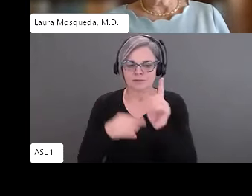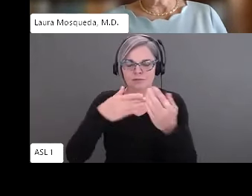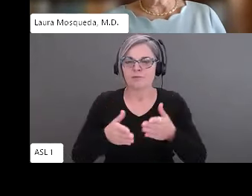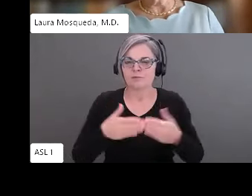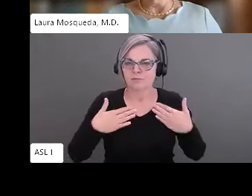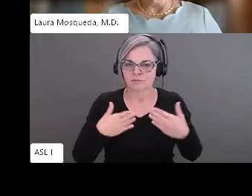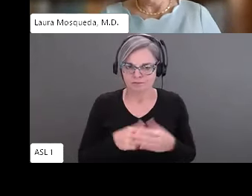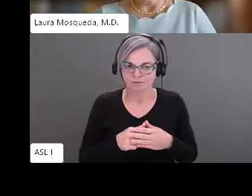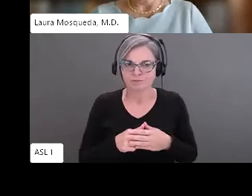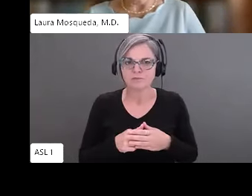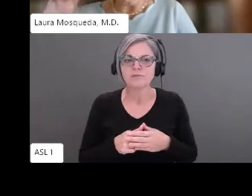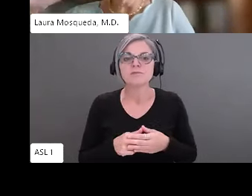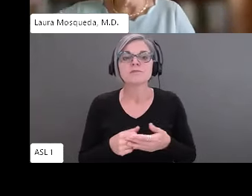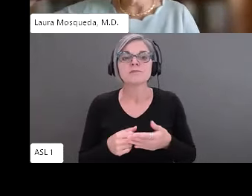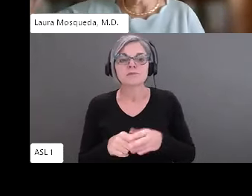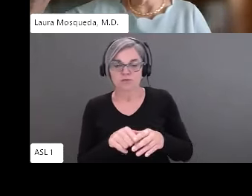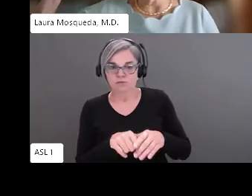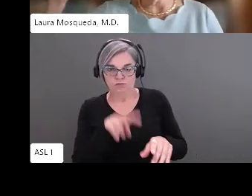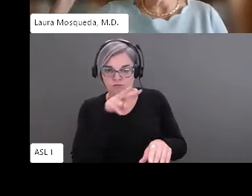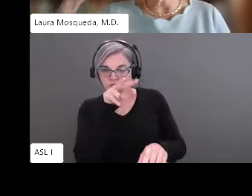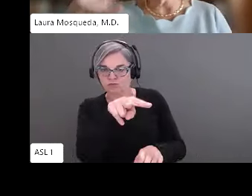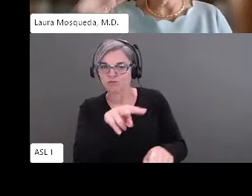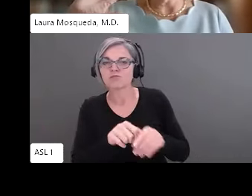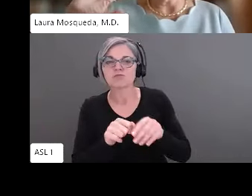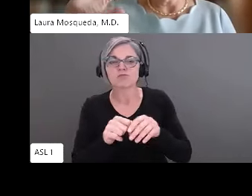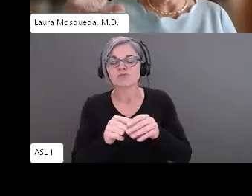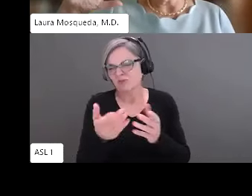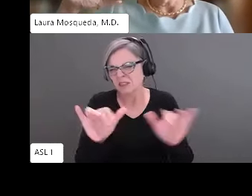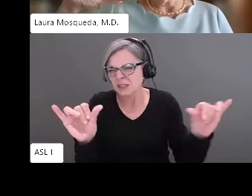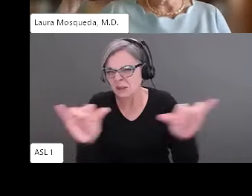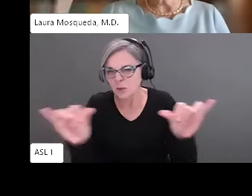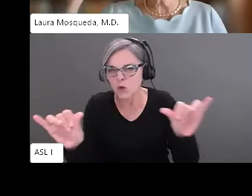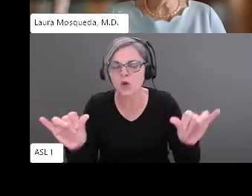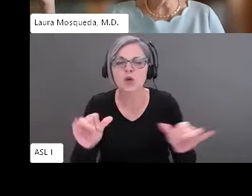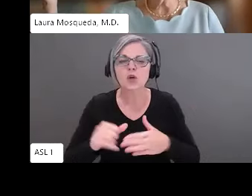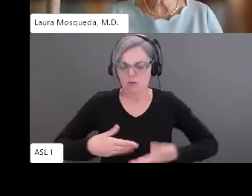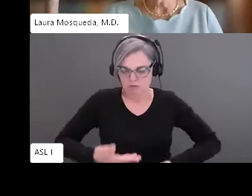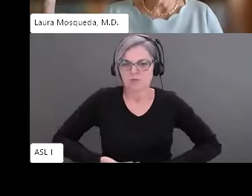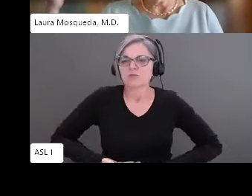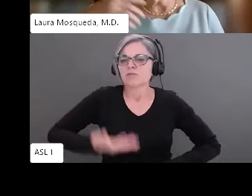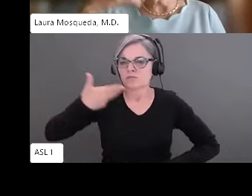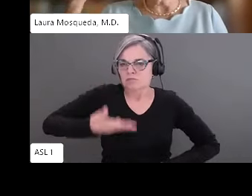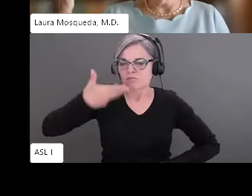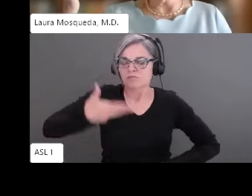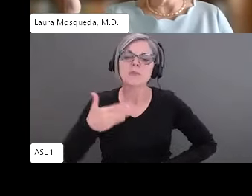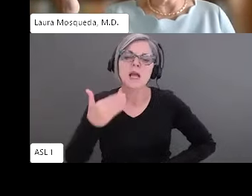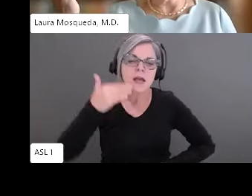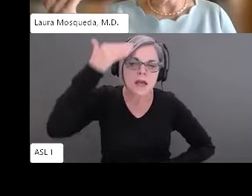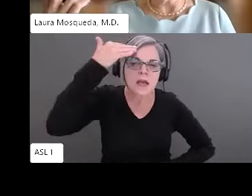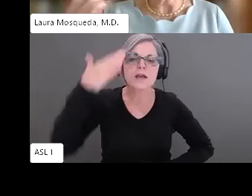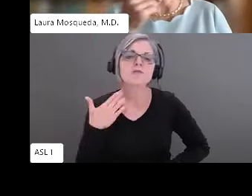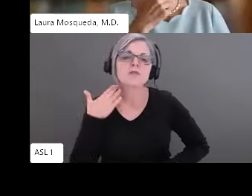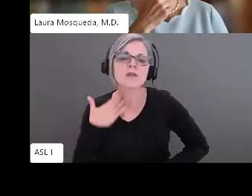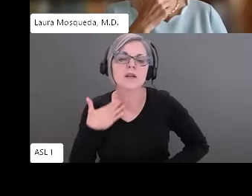And you see similar upper torso, head, neck. Now, it doesn't mean that every bruise I see